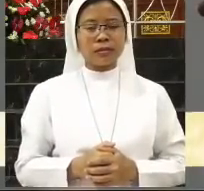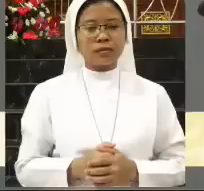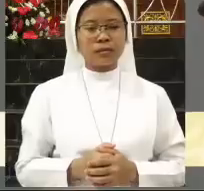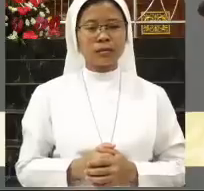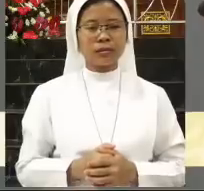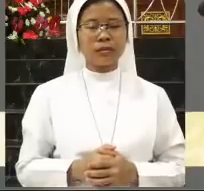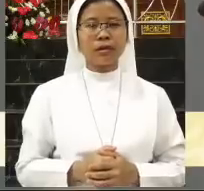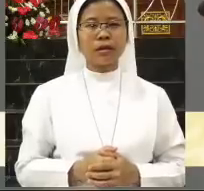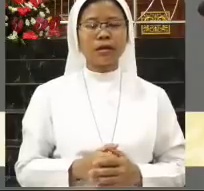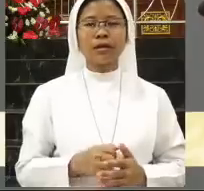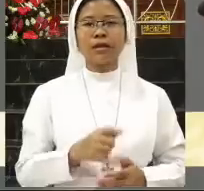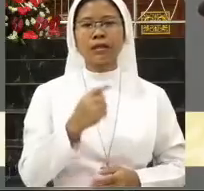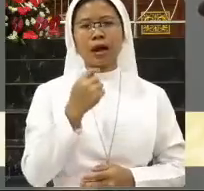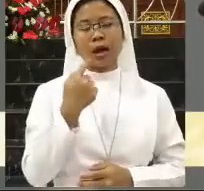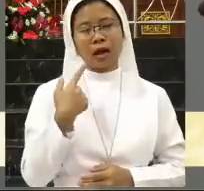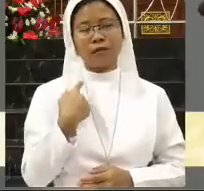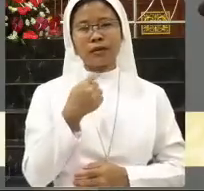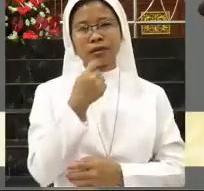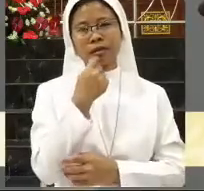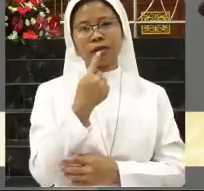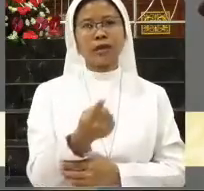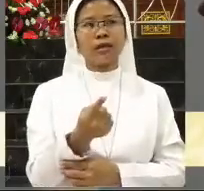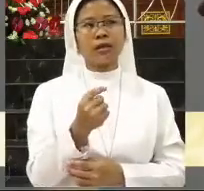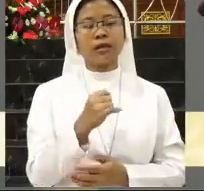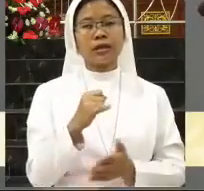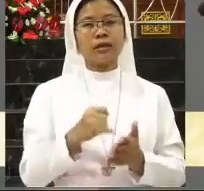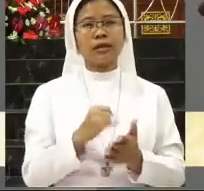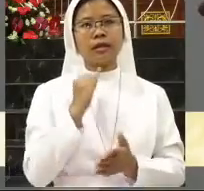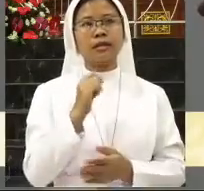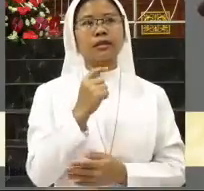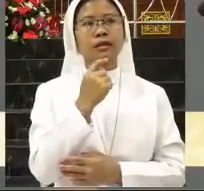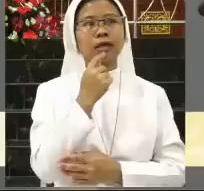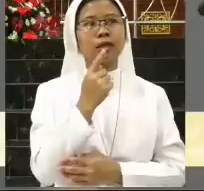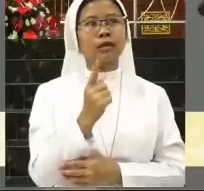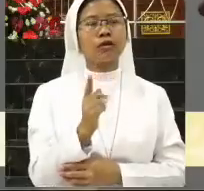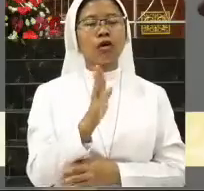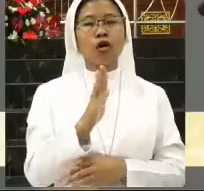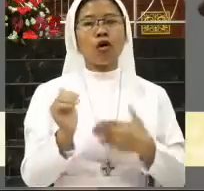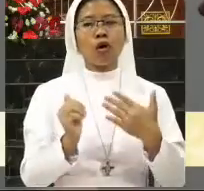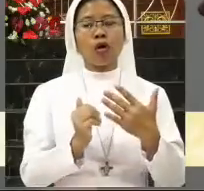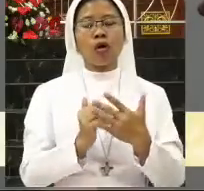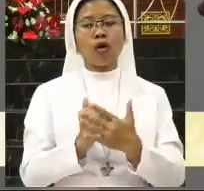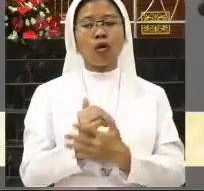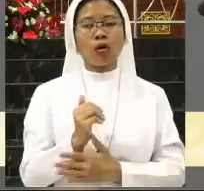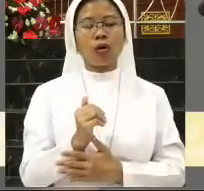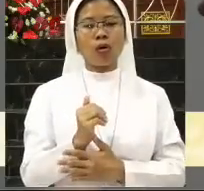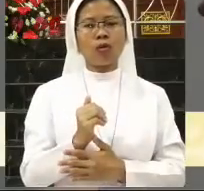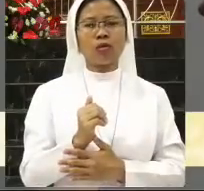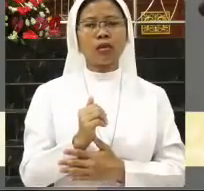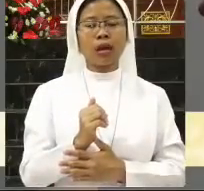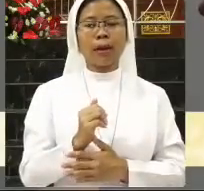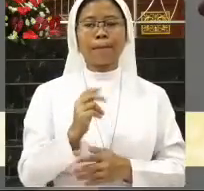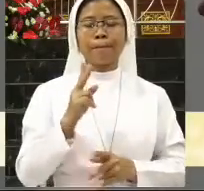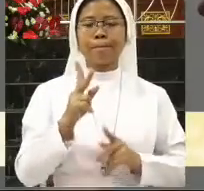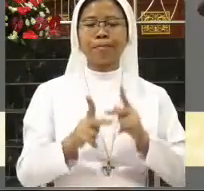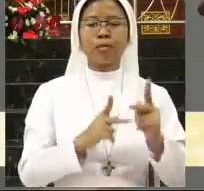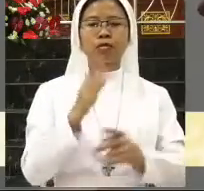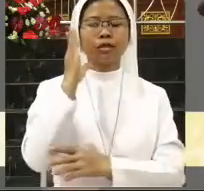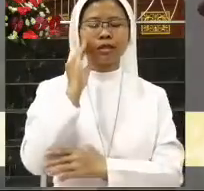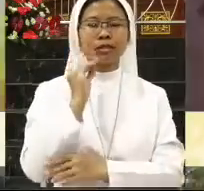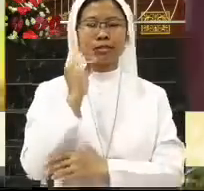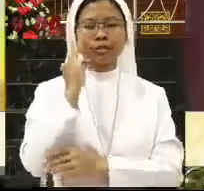It is said that all drama begins with human frailty,